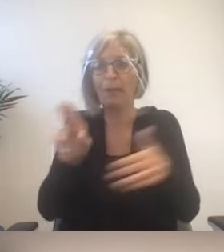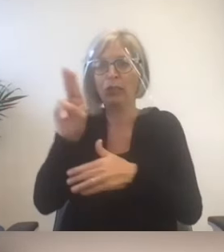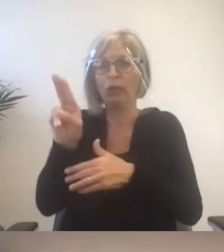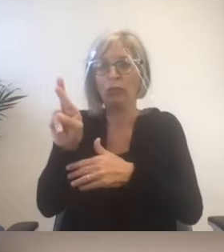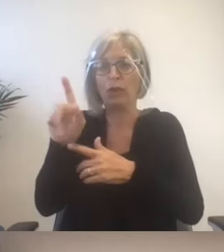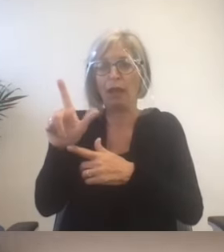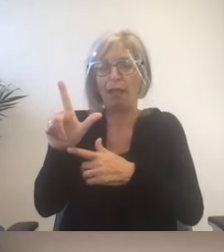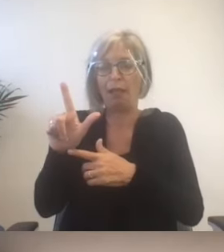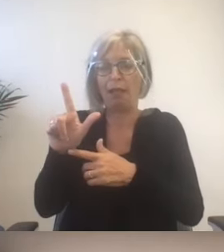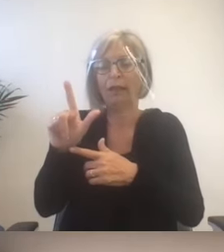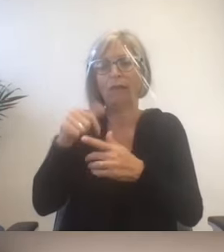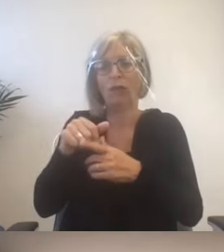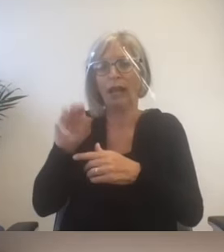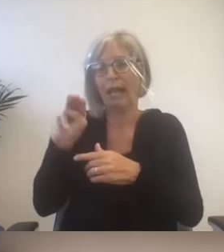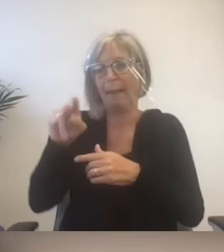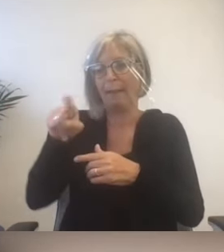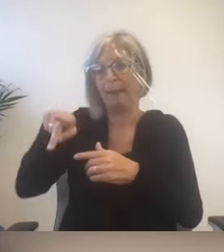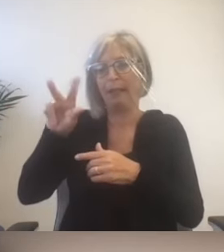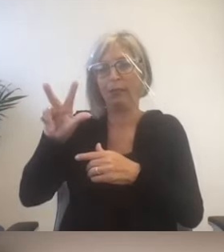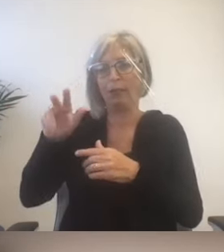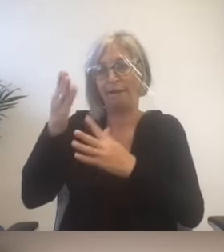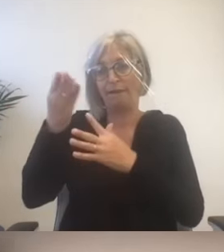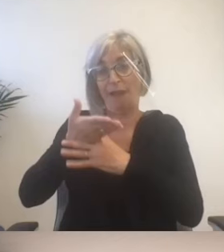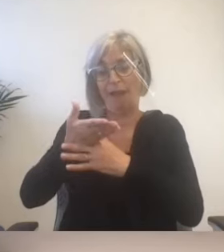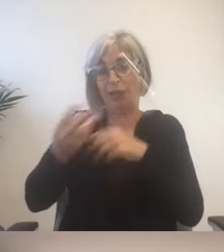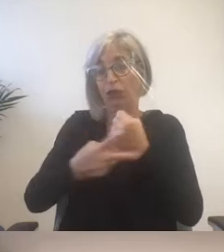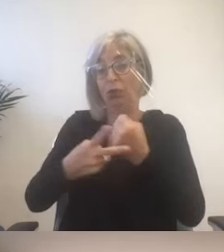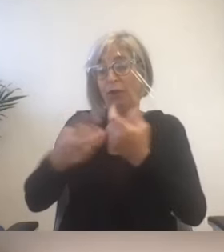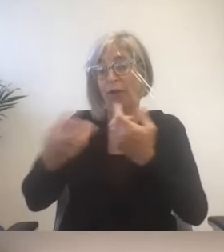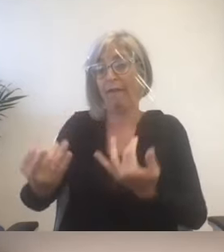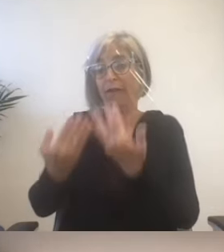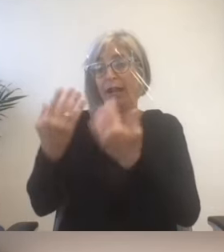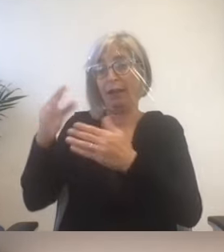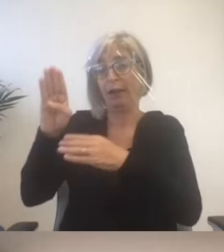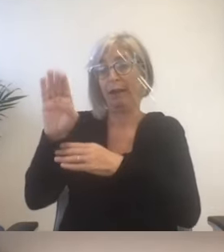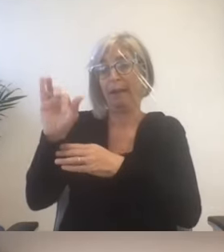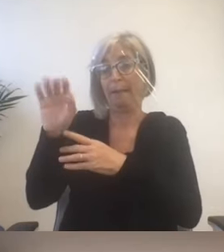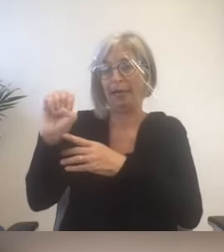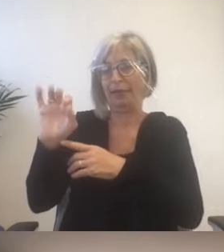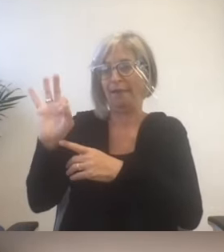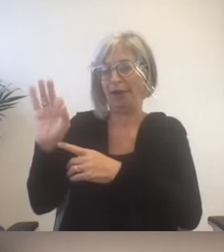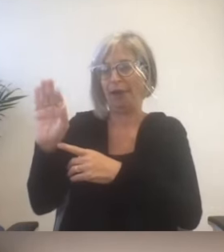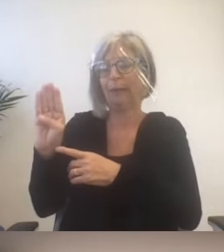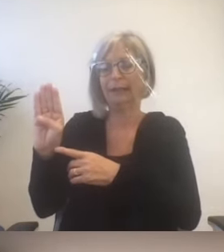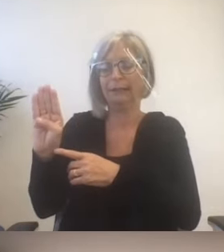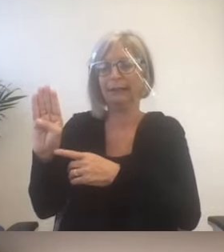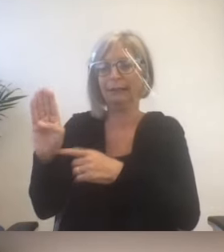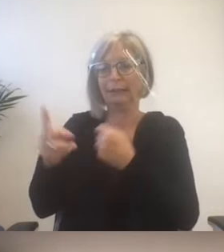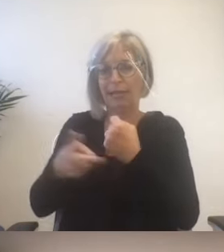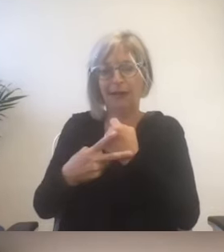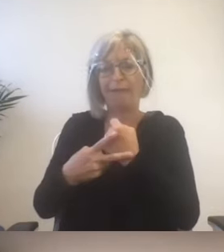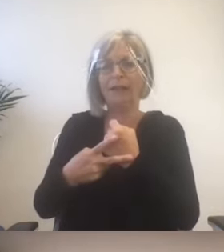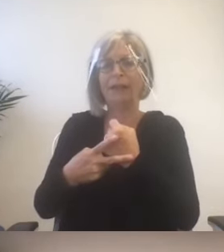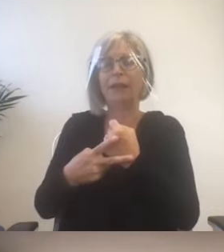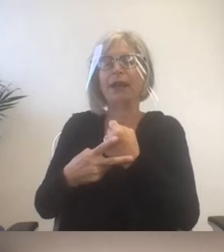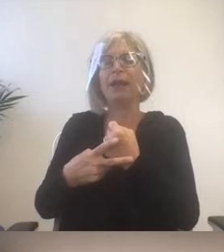MP3 file, which is then stored in Firebase Storage. That comes back to my application. An API call